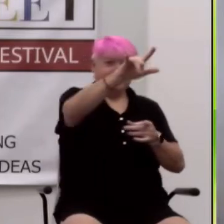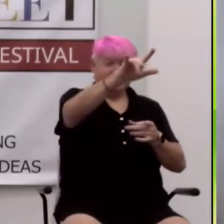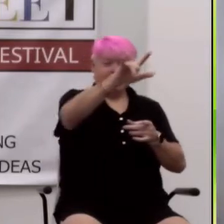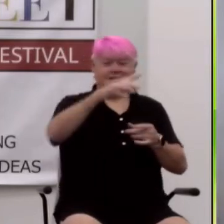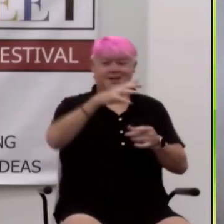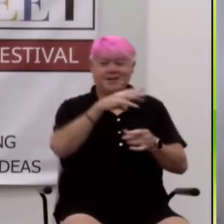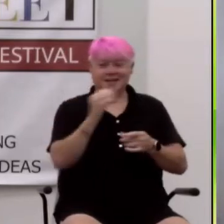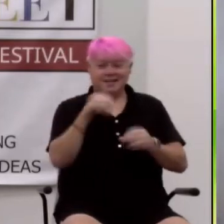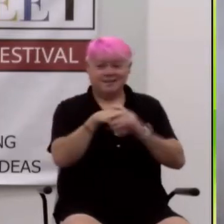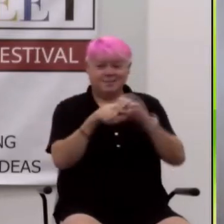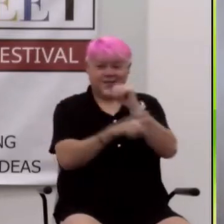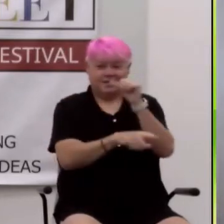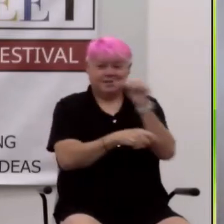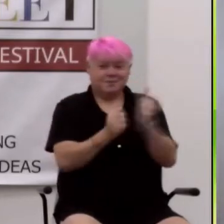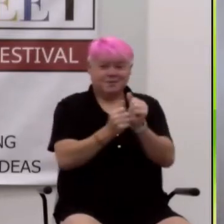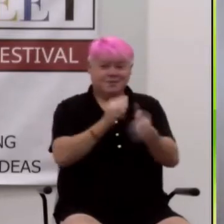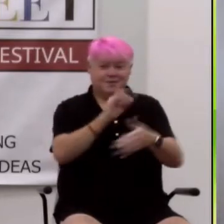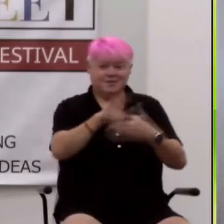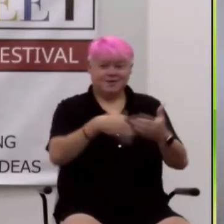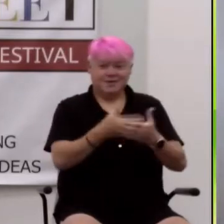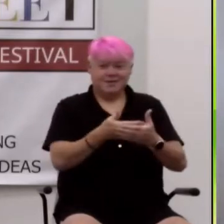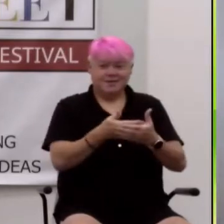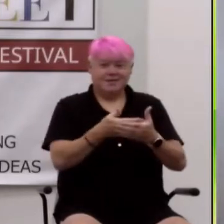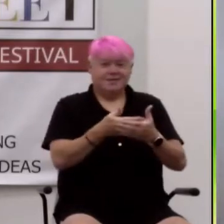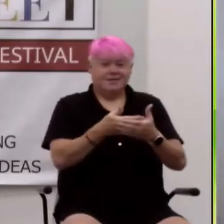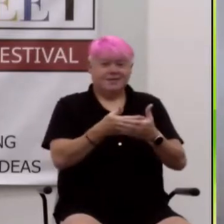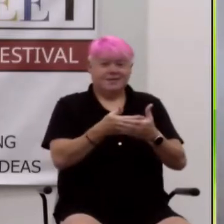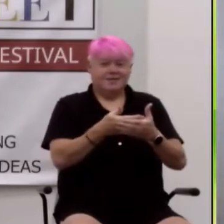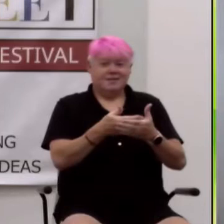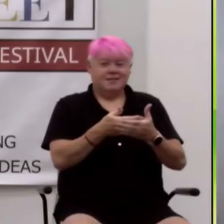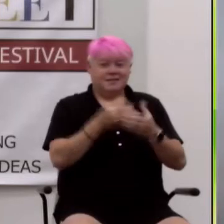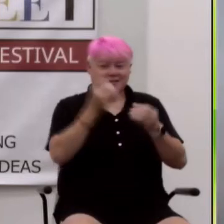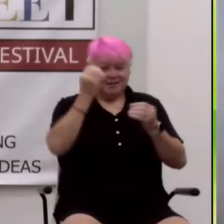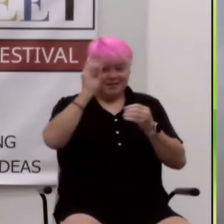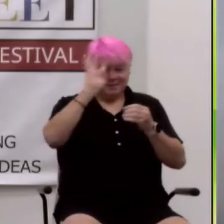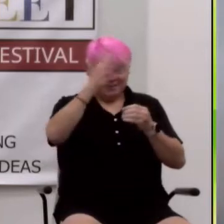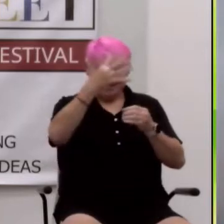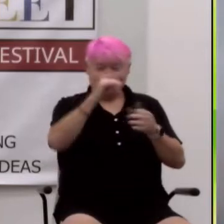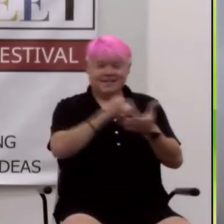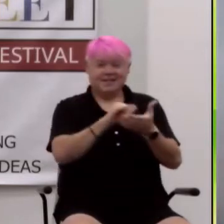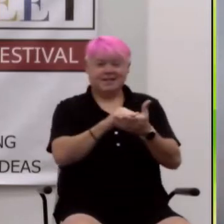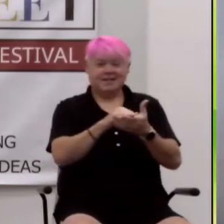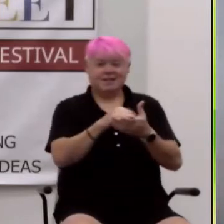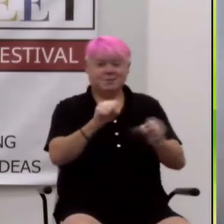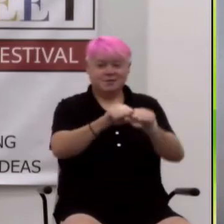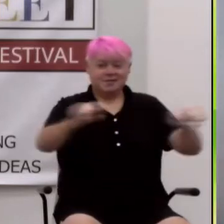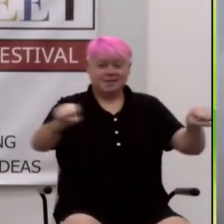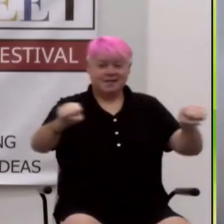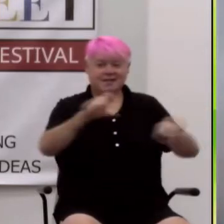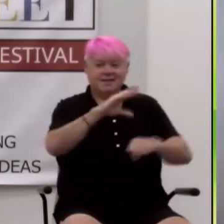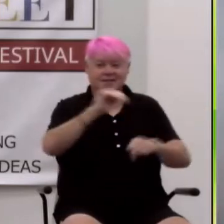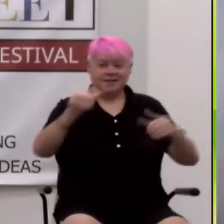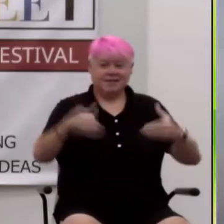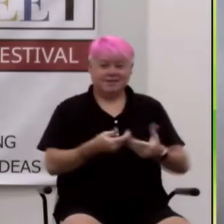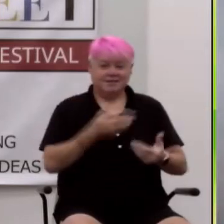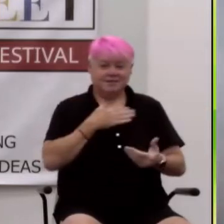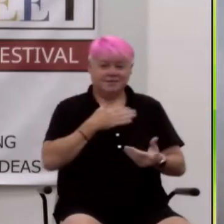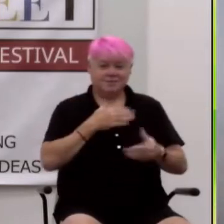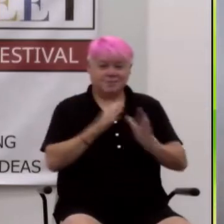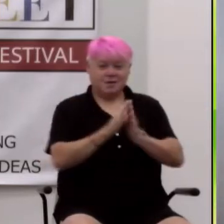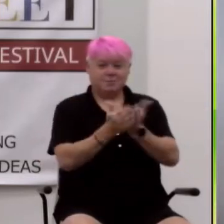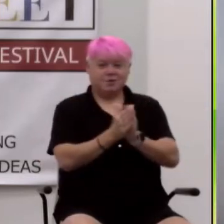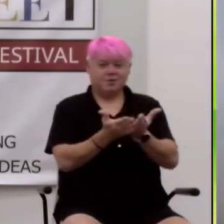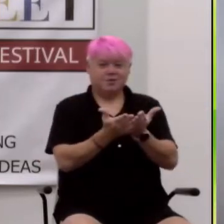in Lethbridge with you all. And imagine that I was on stage and I was going to introduce my book and I was going to